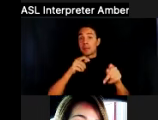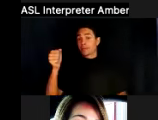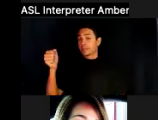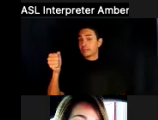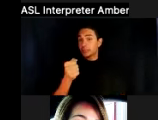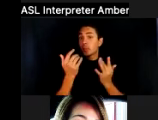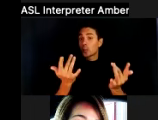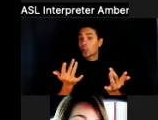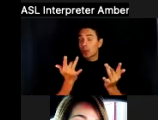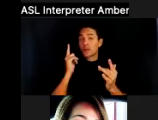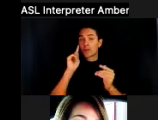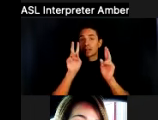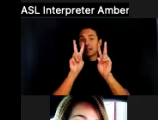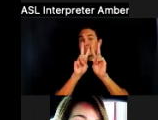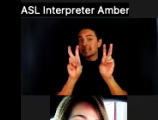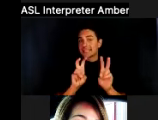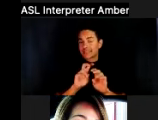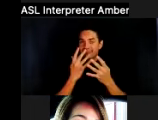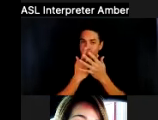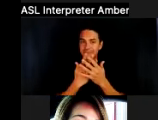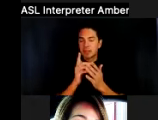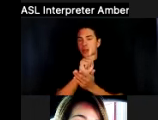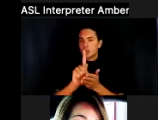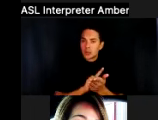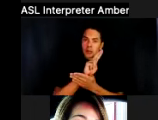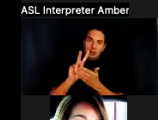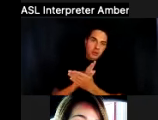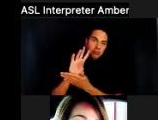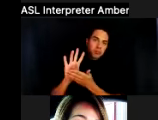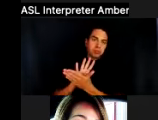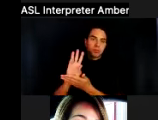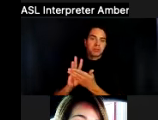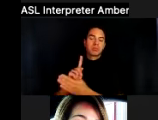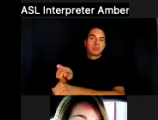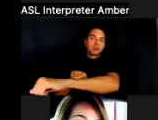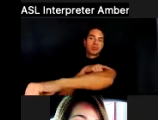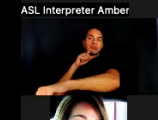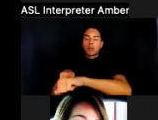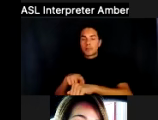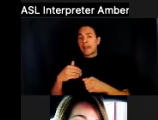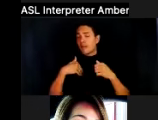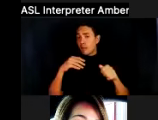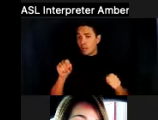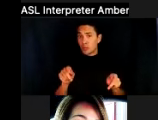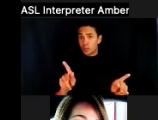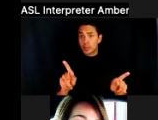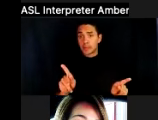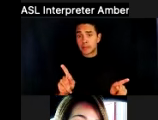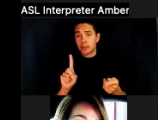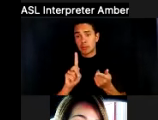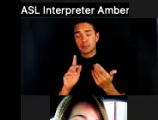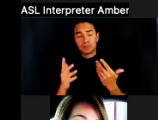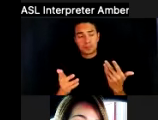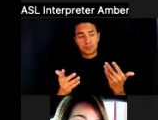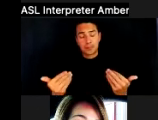for exams, often takes hours. Is there an opportunity to